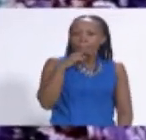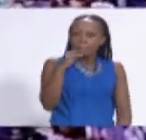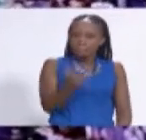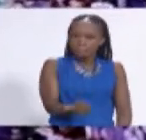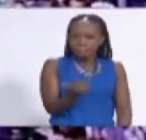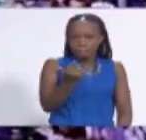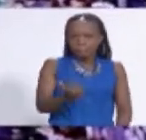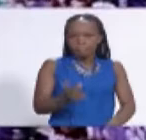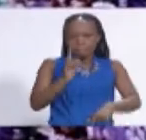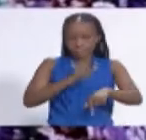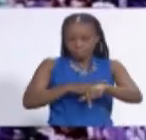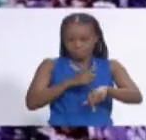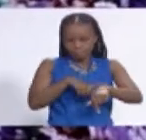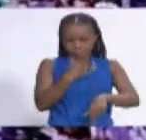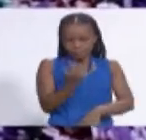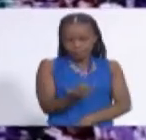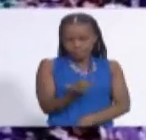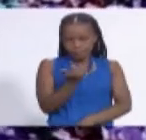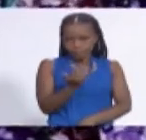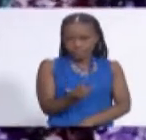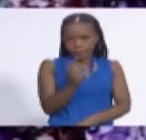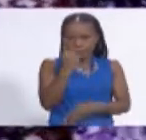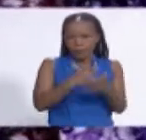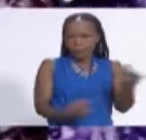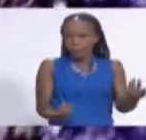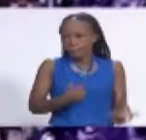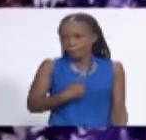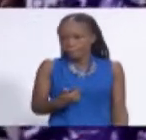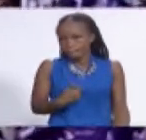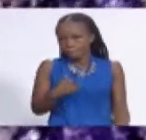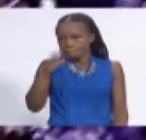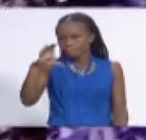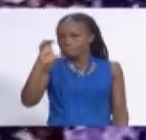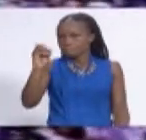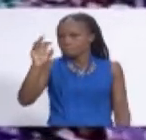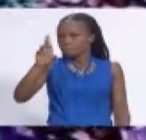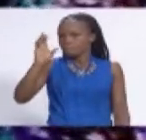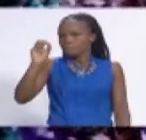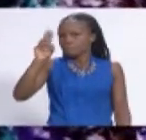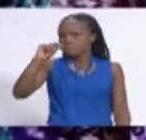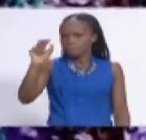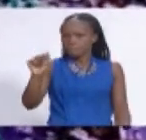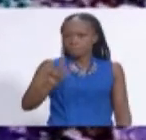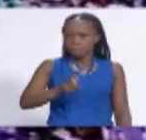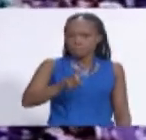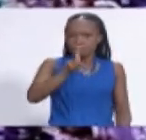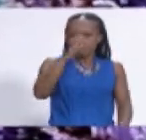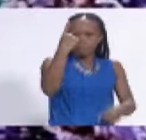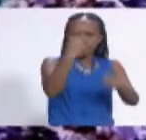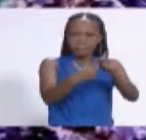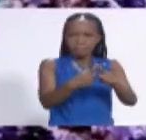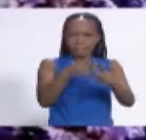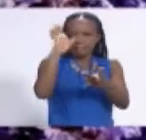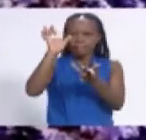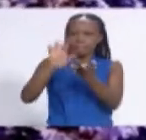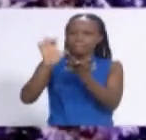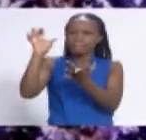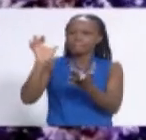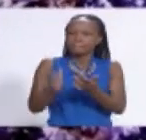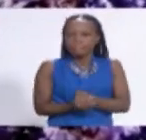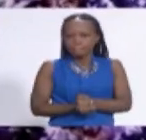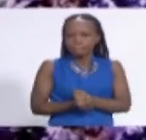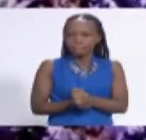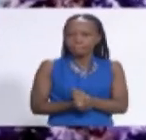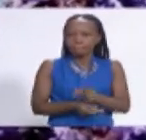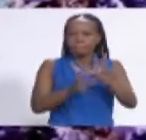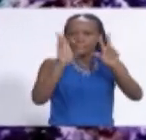that at this juncture, what we have is a coronavirus positive test.